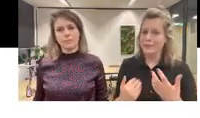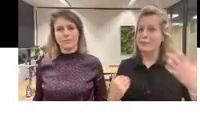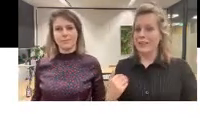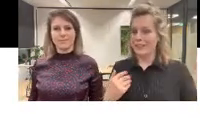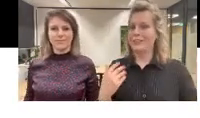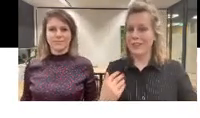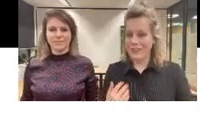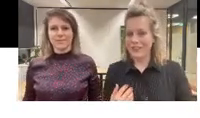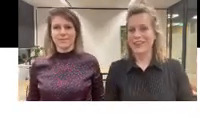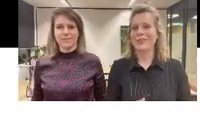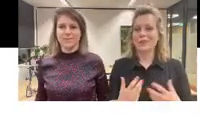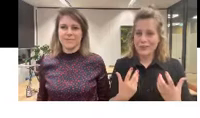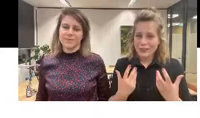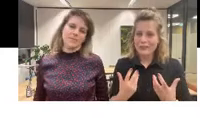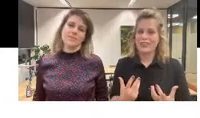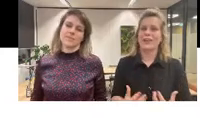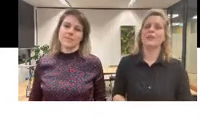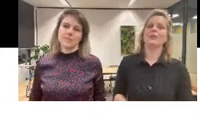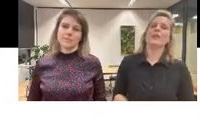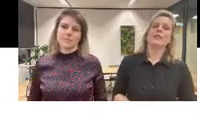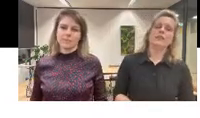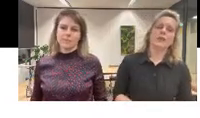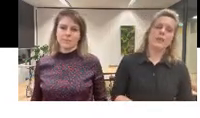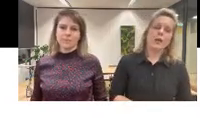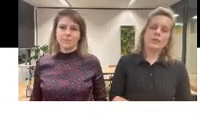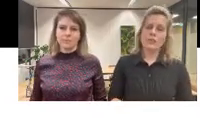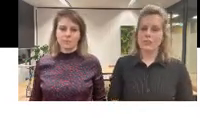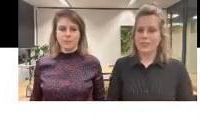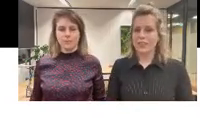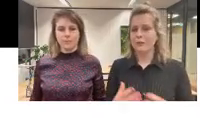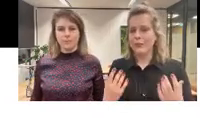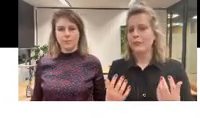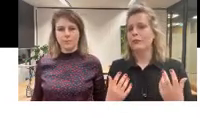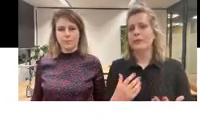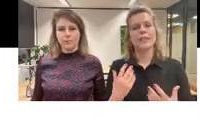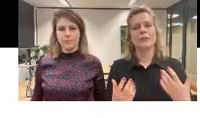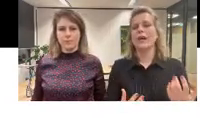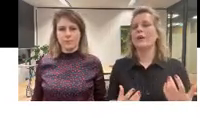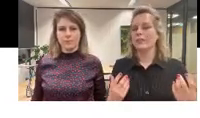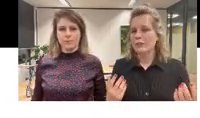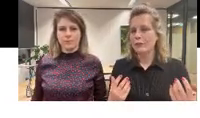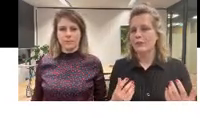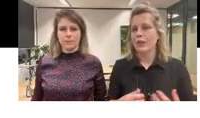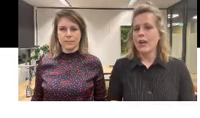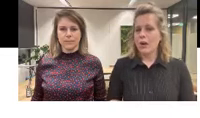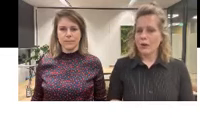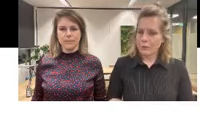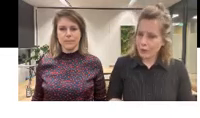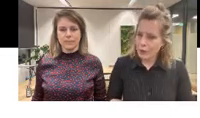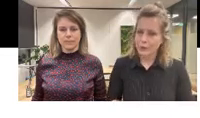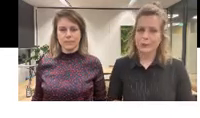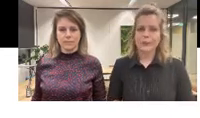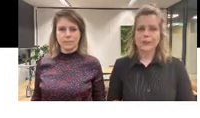to be dependent of the other, right? You want to do it yourself. So we also see the fear of being found different